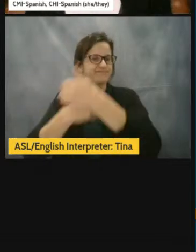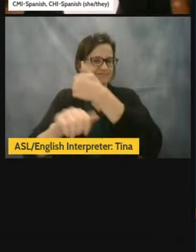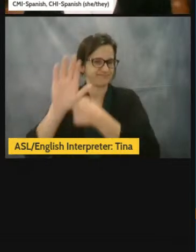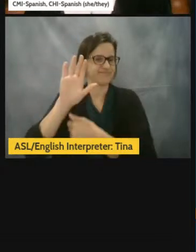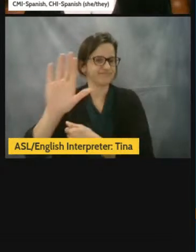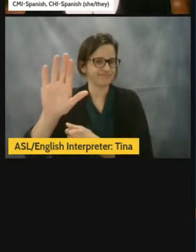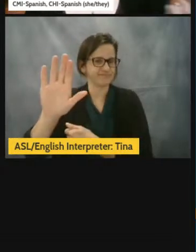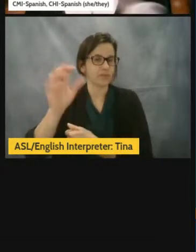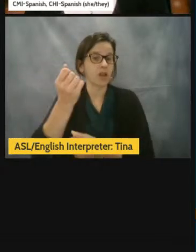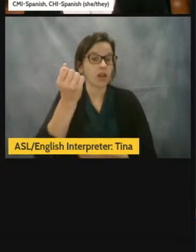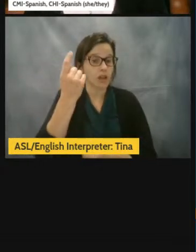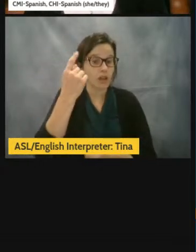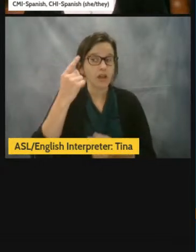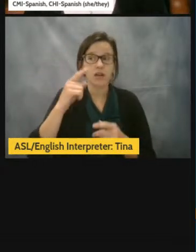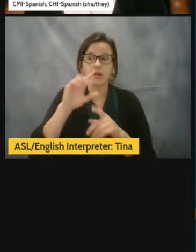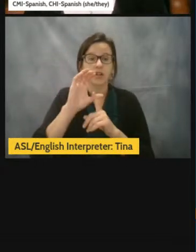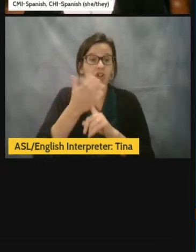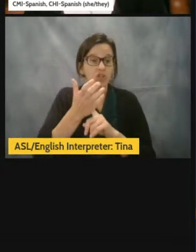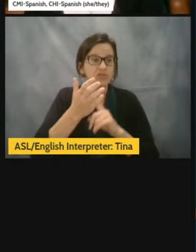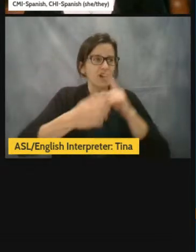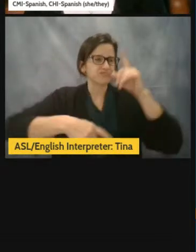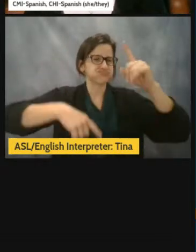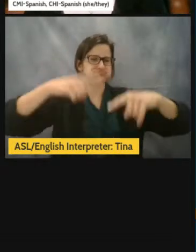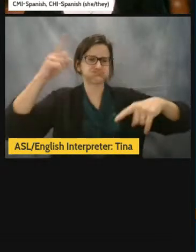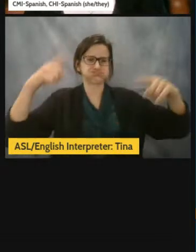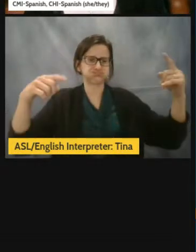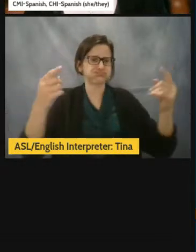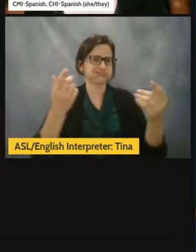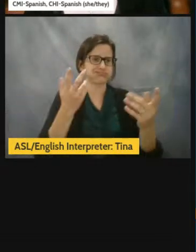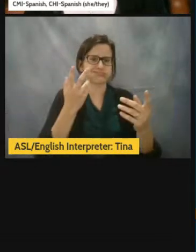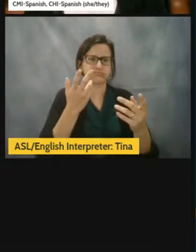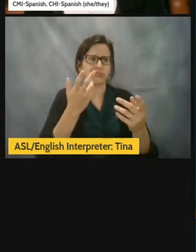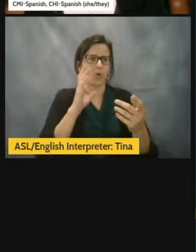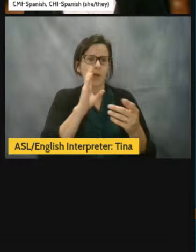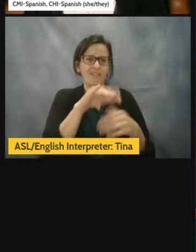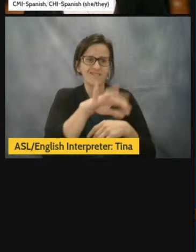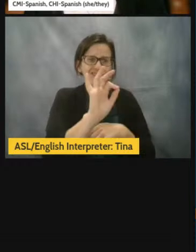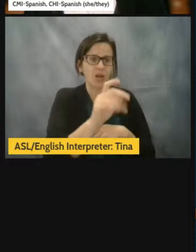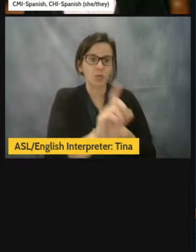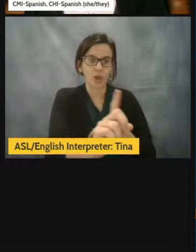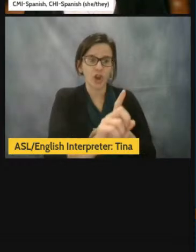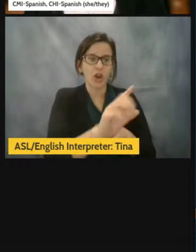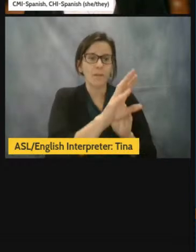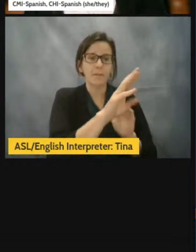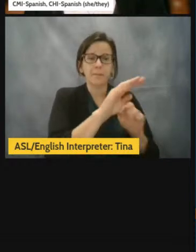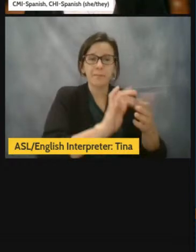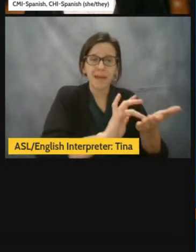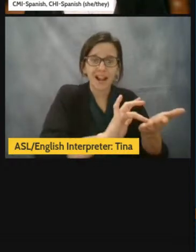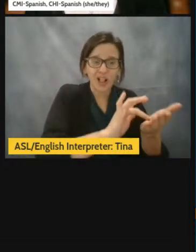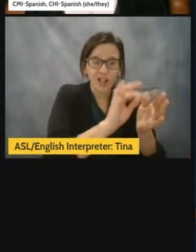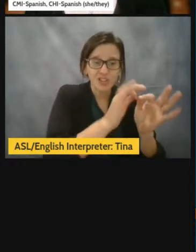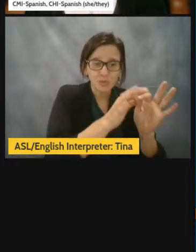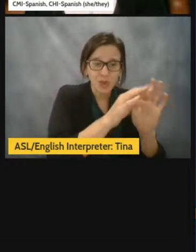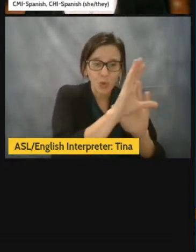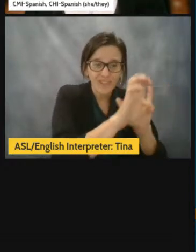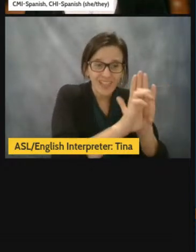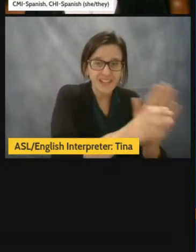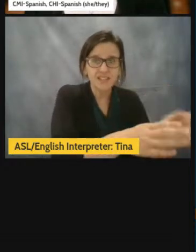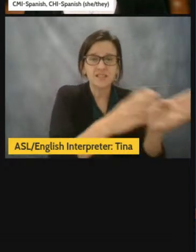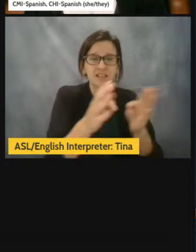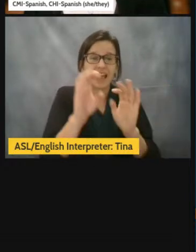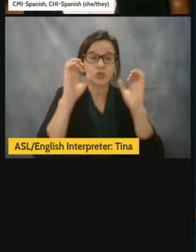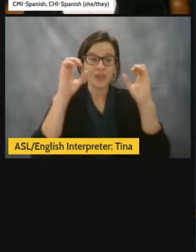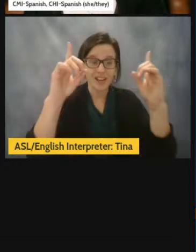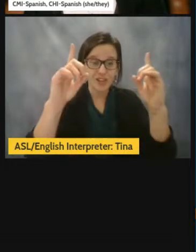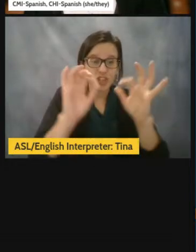across, oh my goodness, medical interpreting codes of ethics, educational interpreting codes of ethics, even the